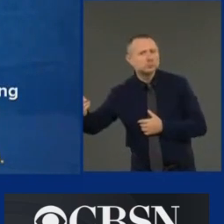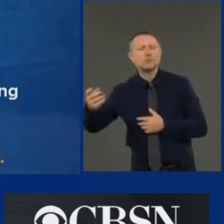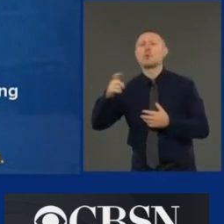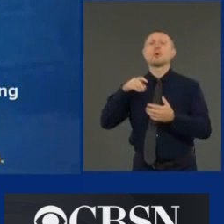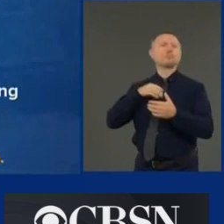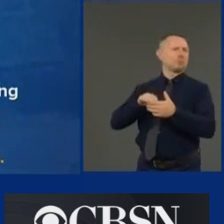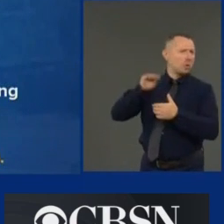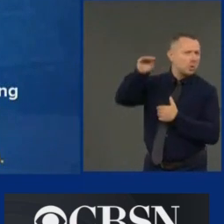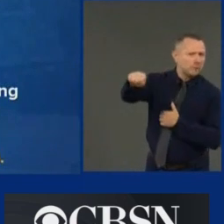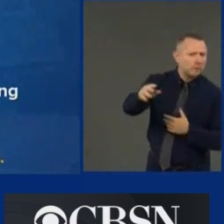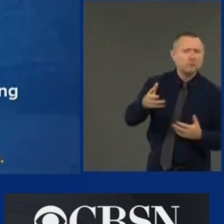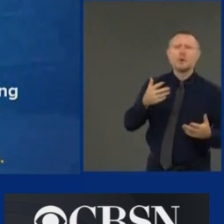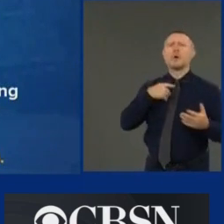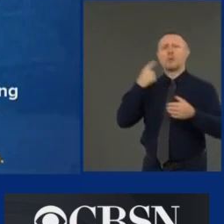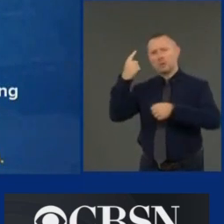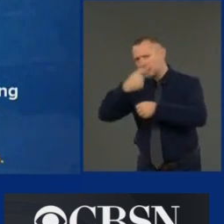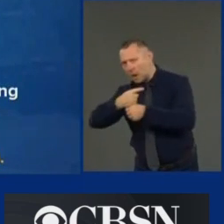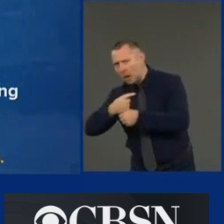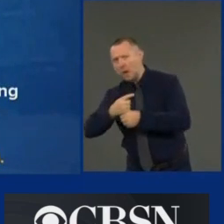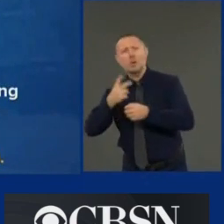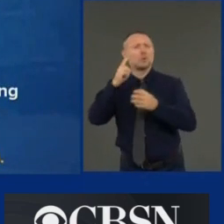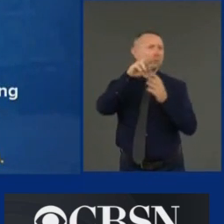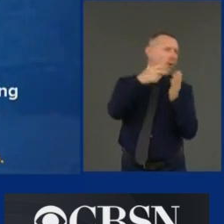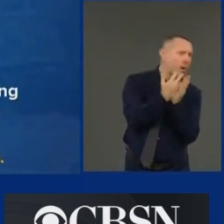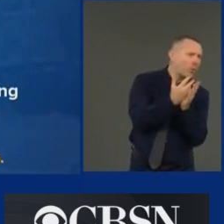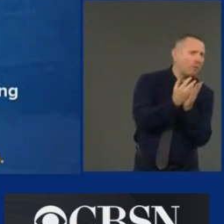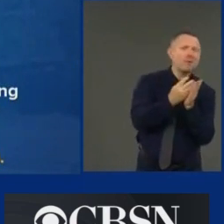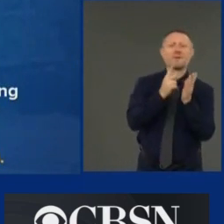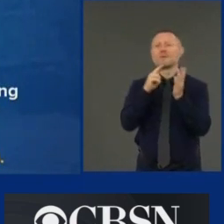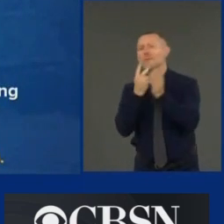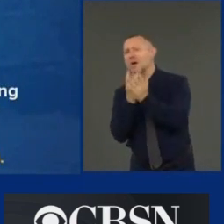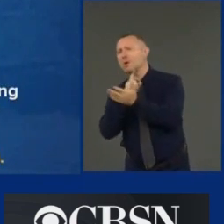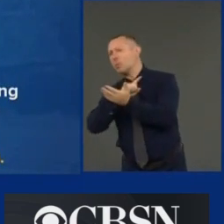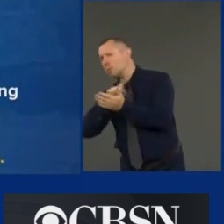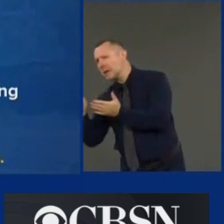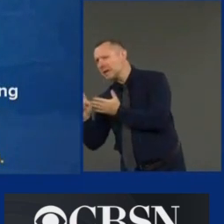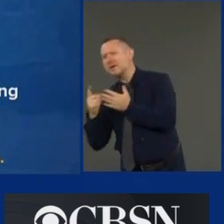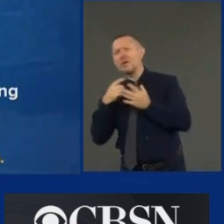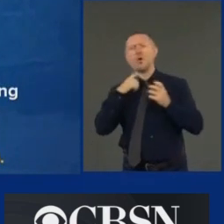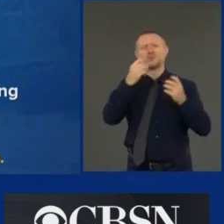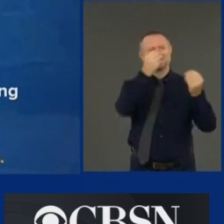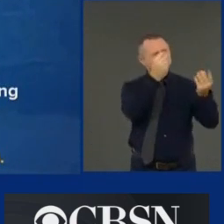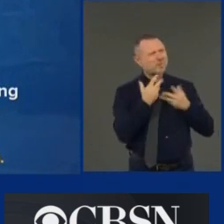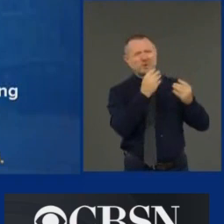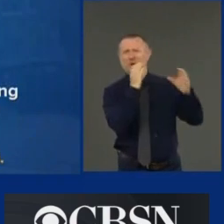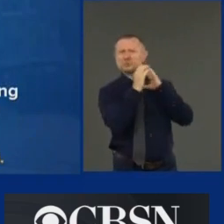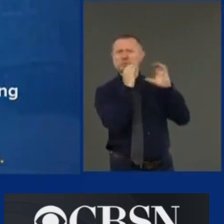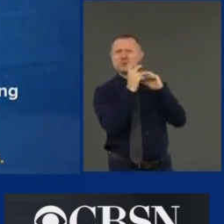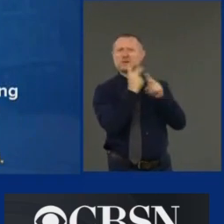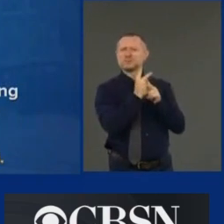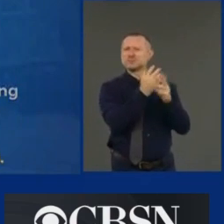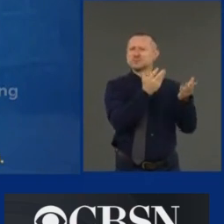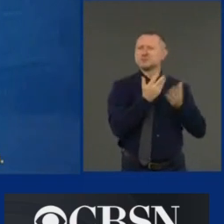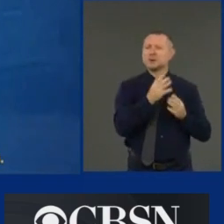day, 2 hours, 1 week. I need that information. And they have to provide that information. This is